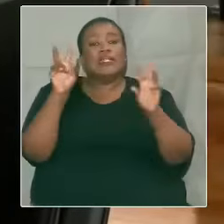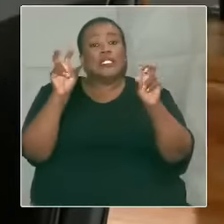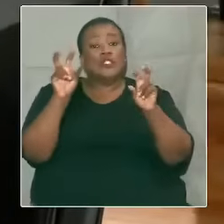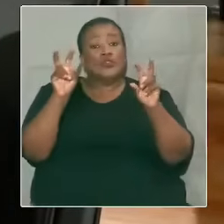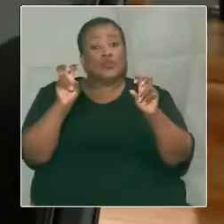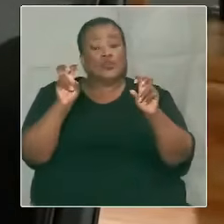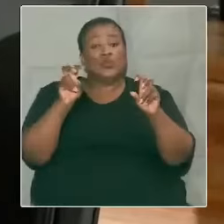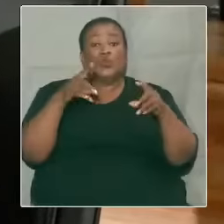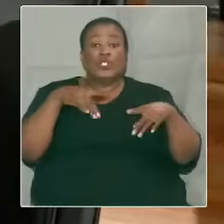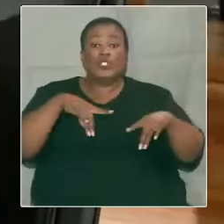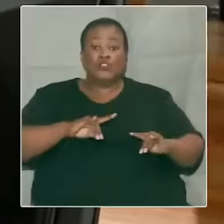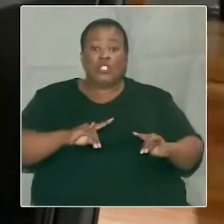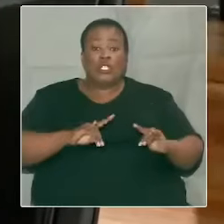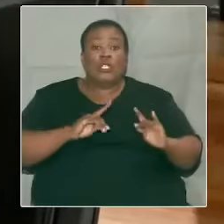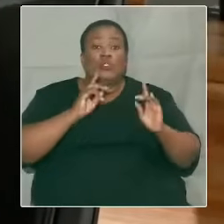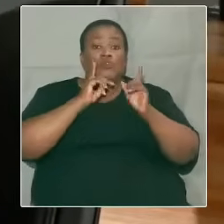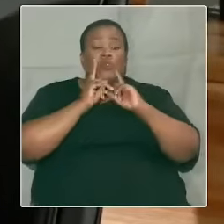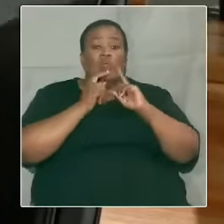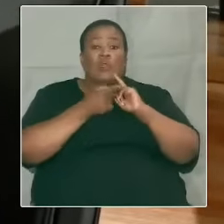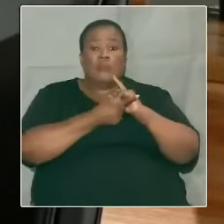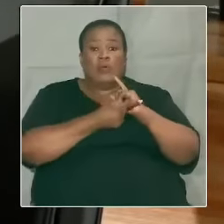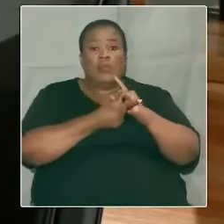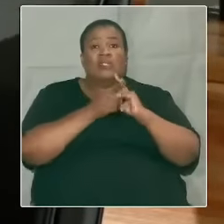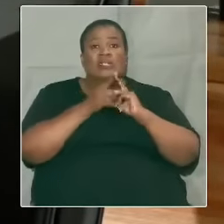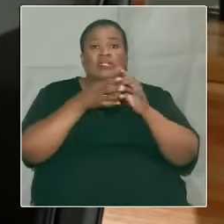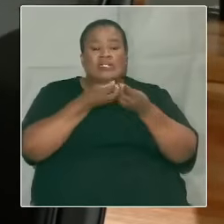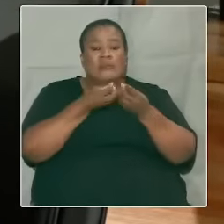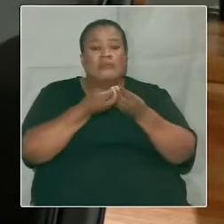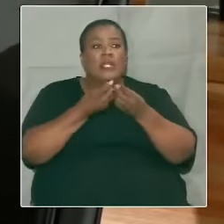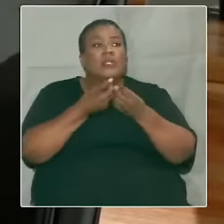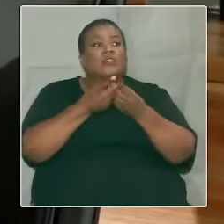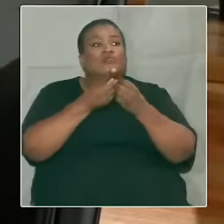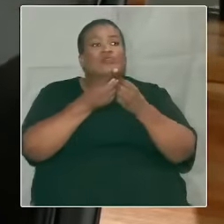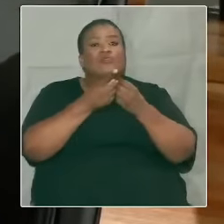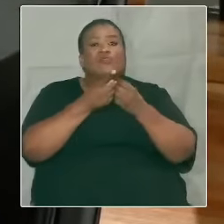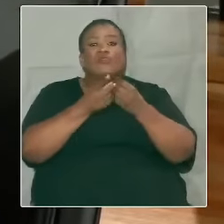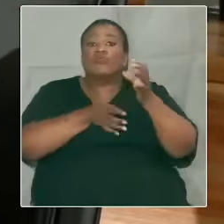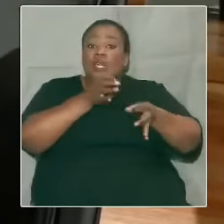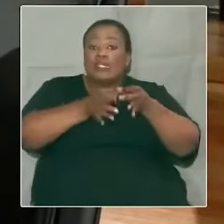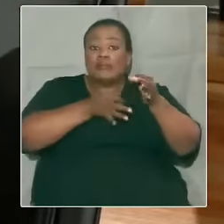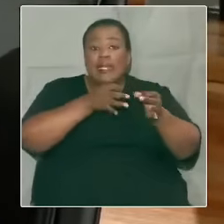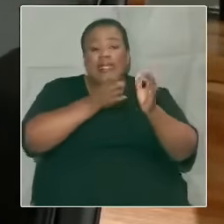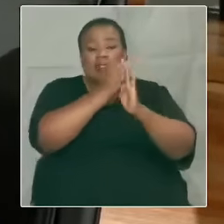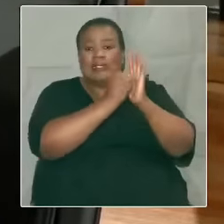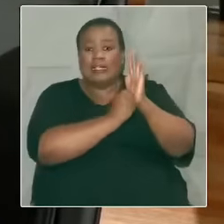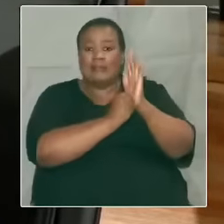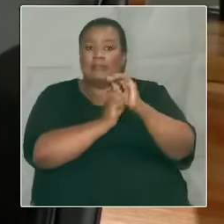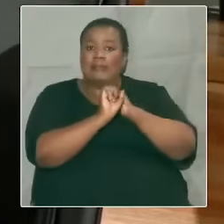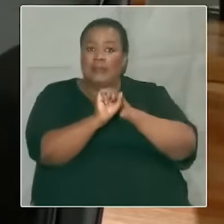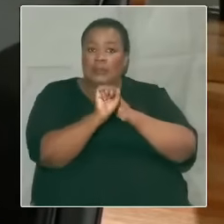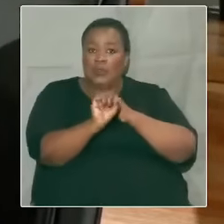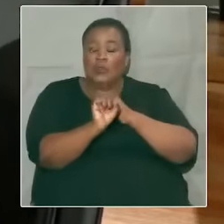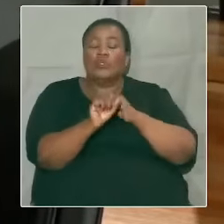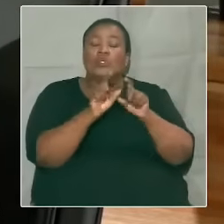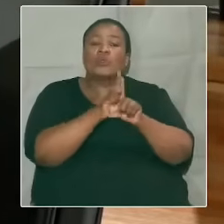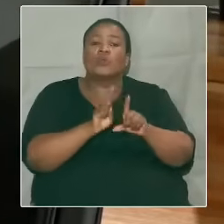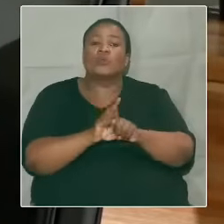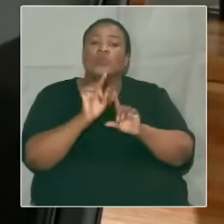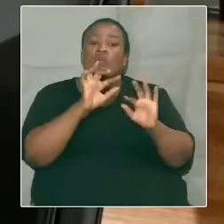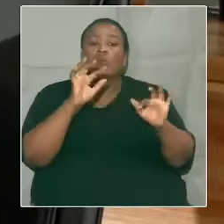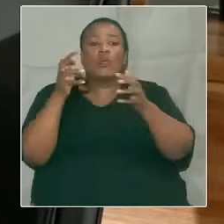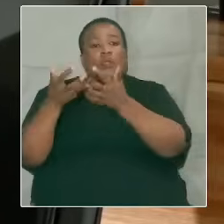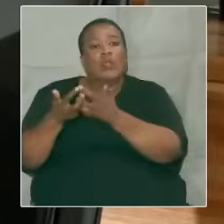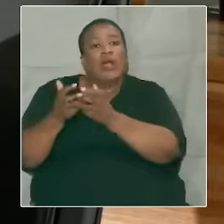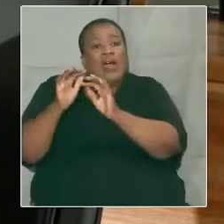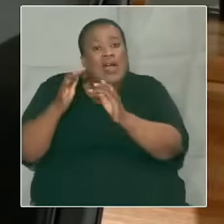Chair is raising is something that you deal with in your statement. And it will also inform how